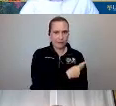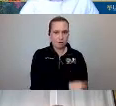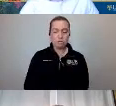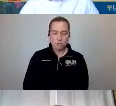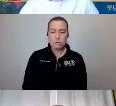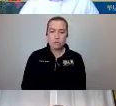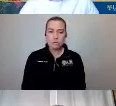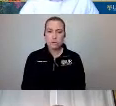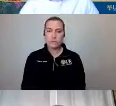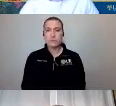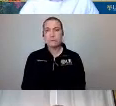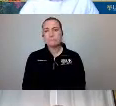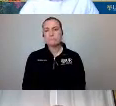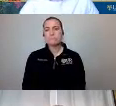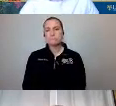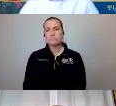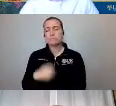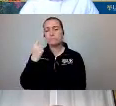of